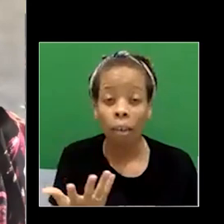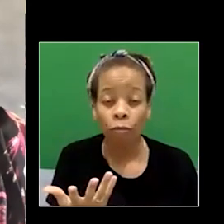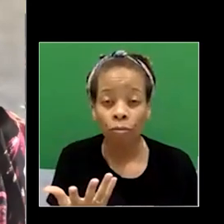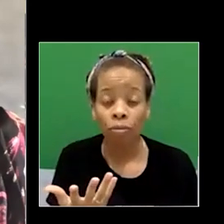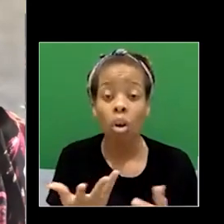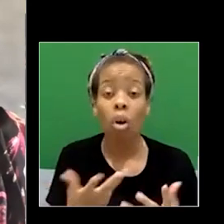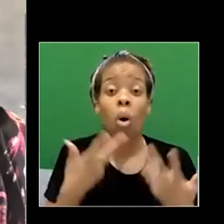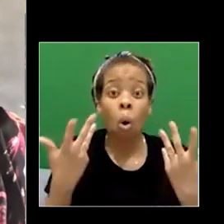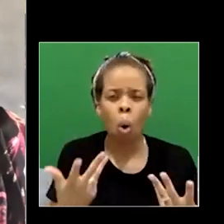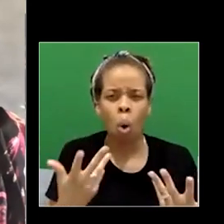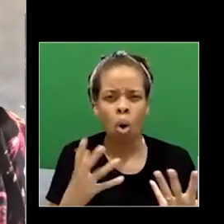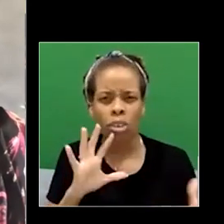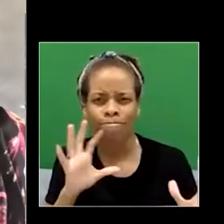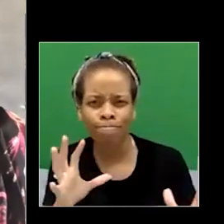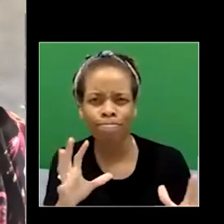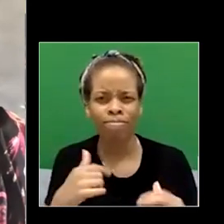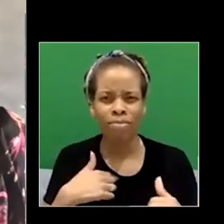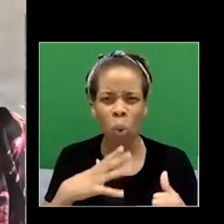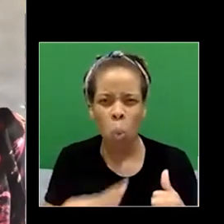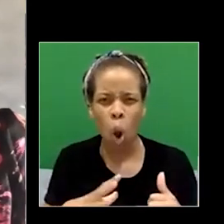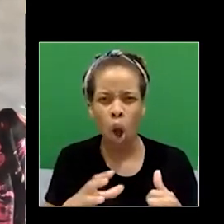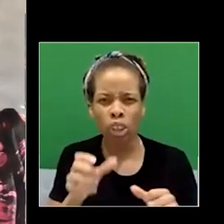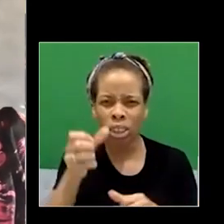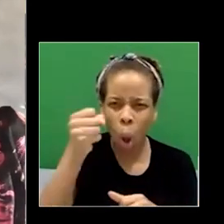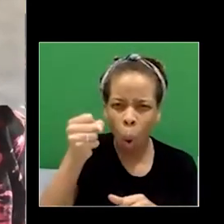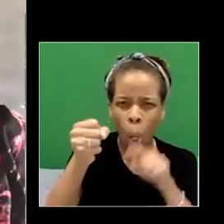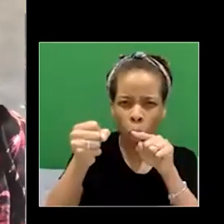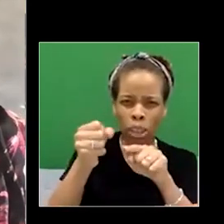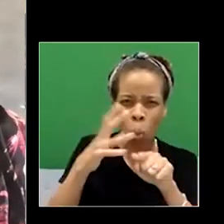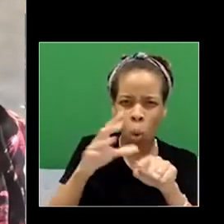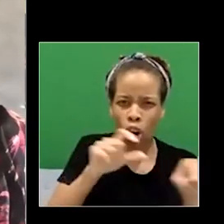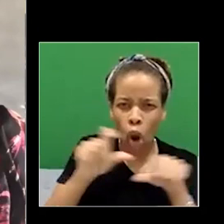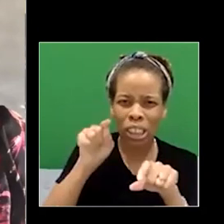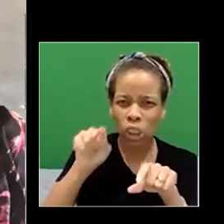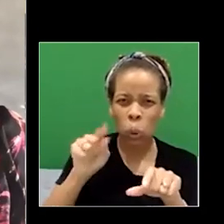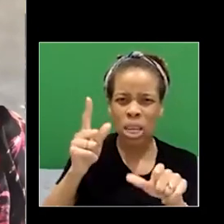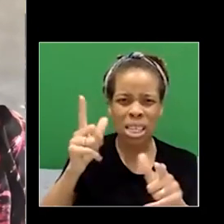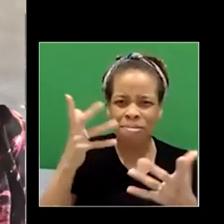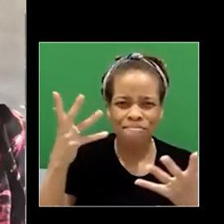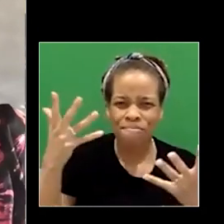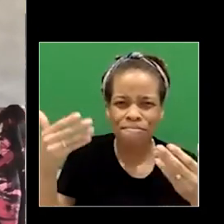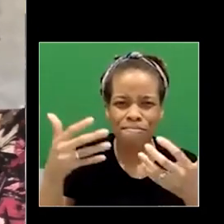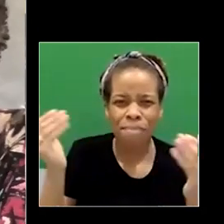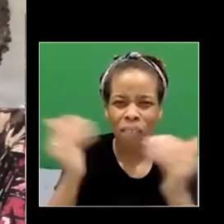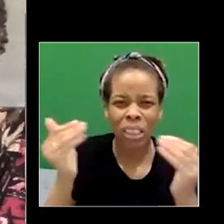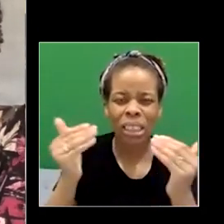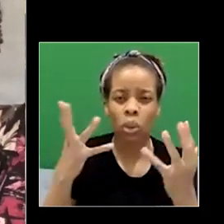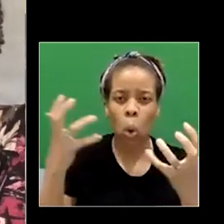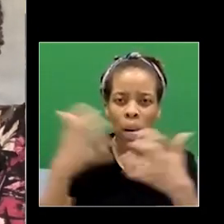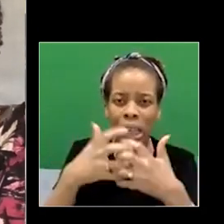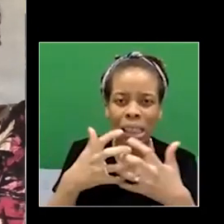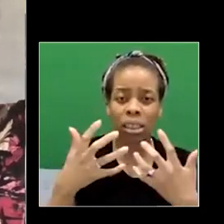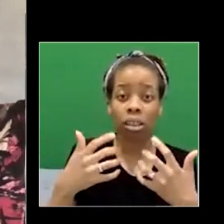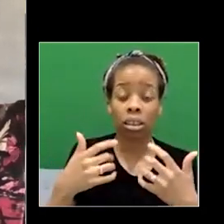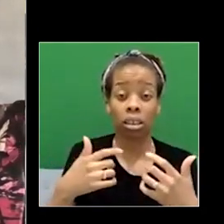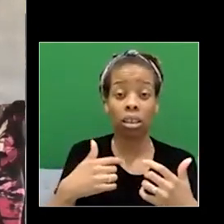you're frustrated with something that you're trying to hang on to that's not working. And I think it's recognizing why you're angry with